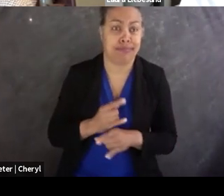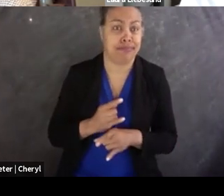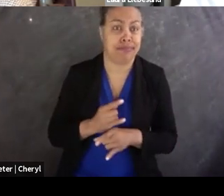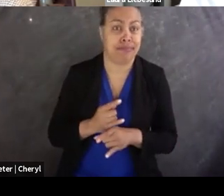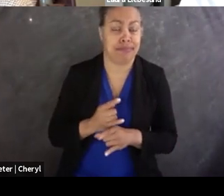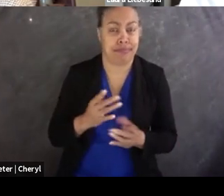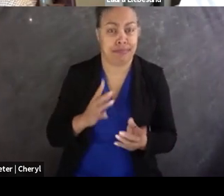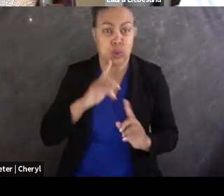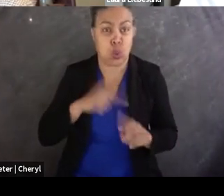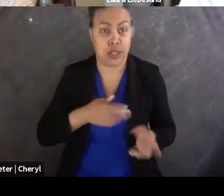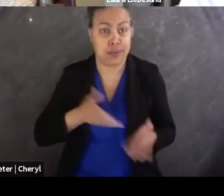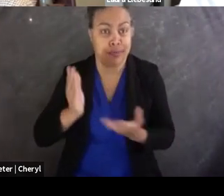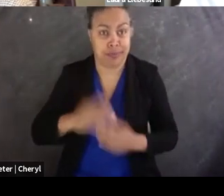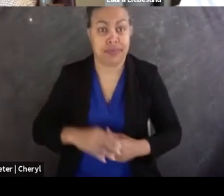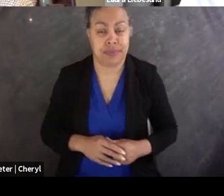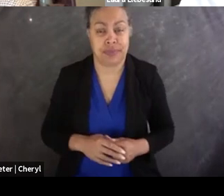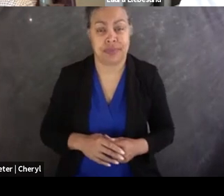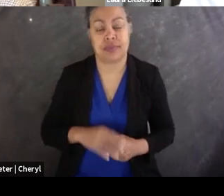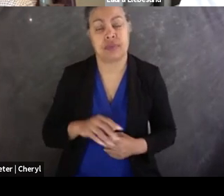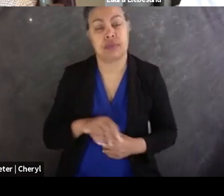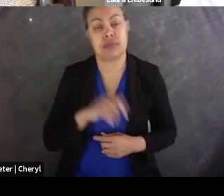takeout cocktails. Others